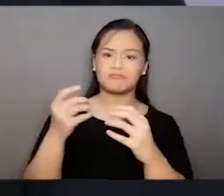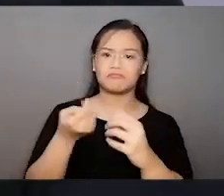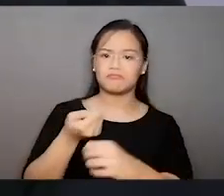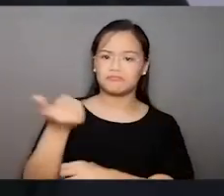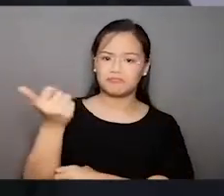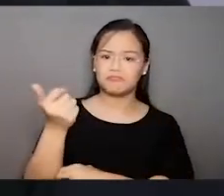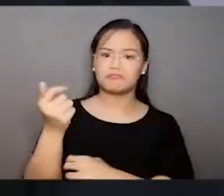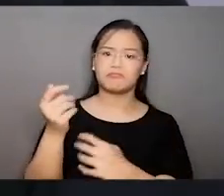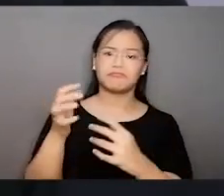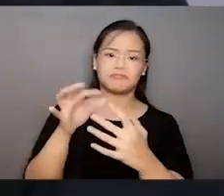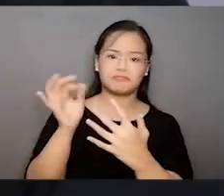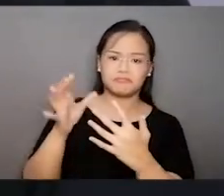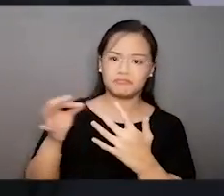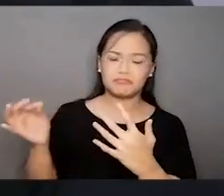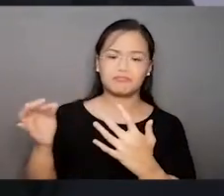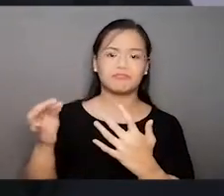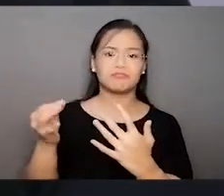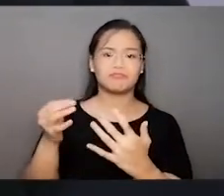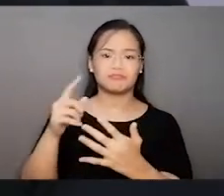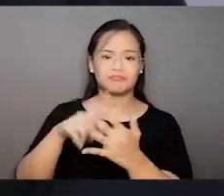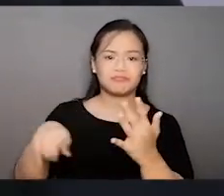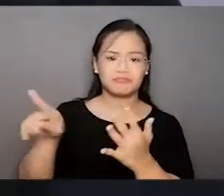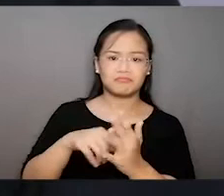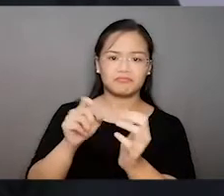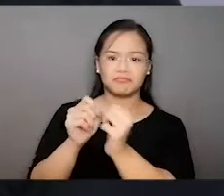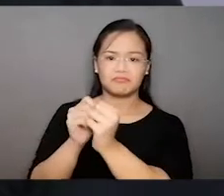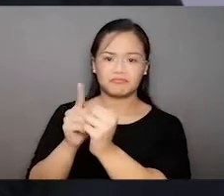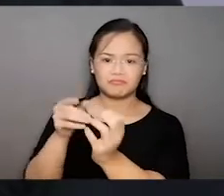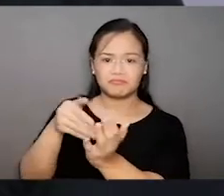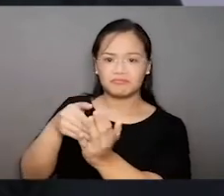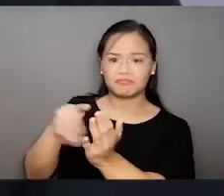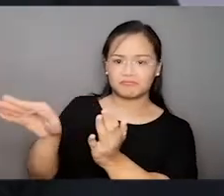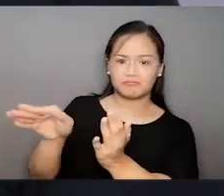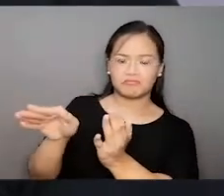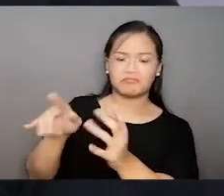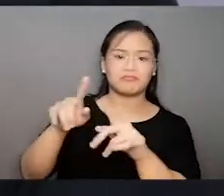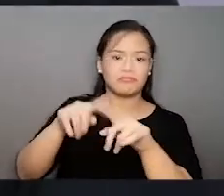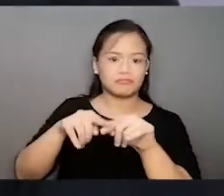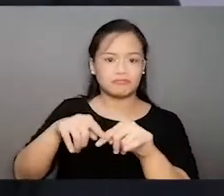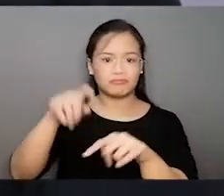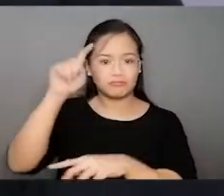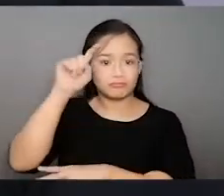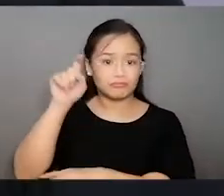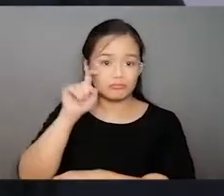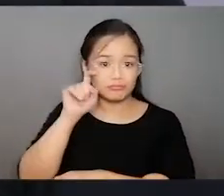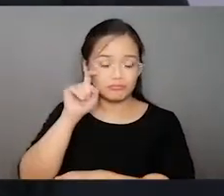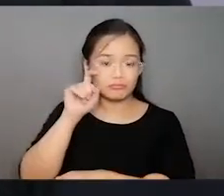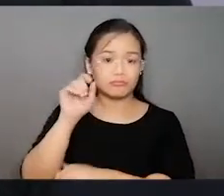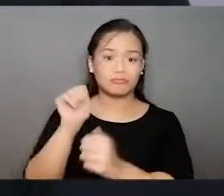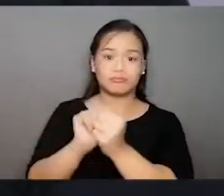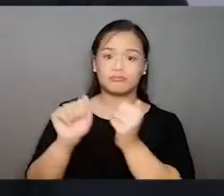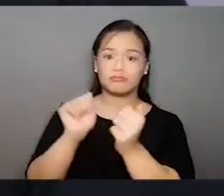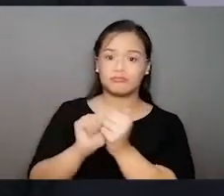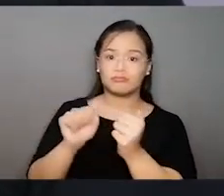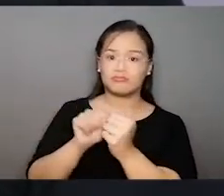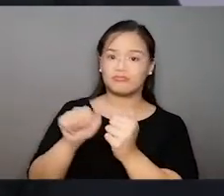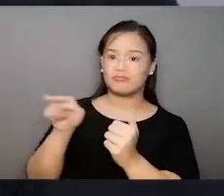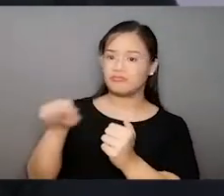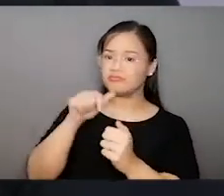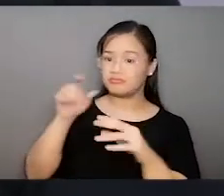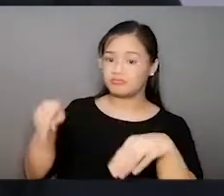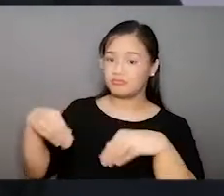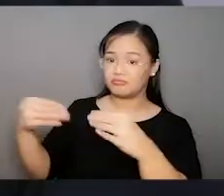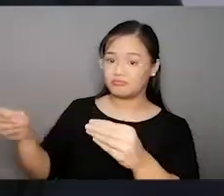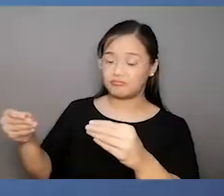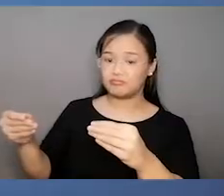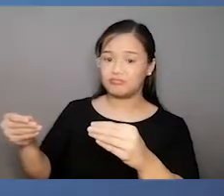the basis of sex, which has the effect or purpose of impairing or nullifying the recognition, enjoyment, or